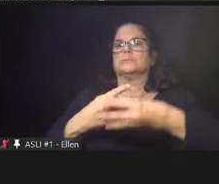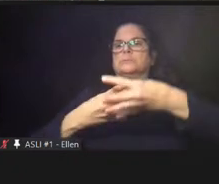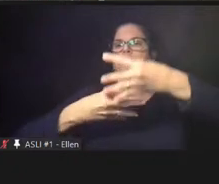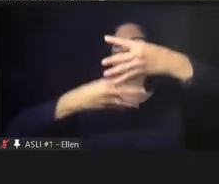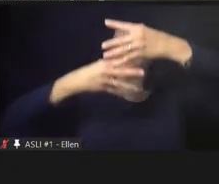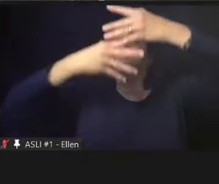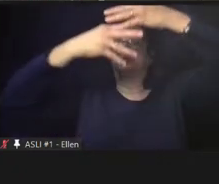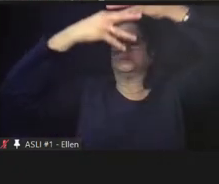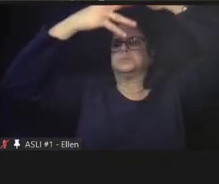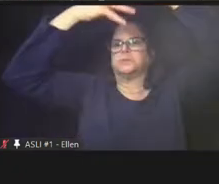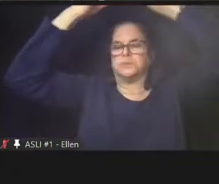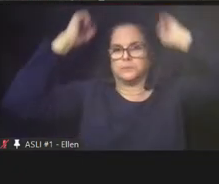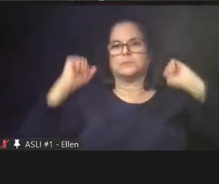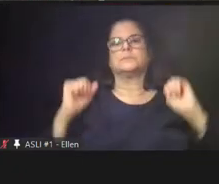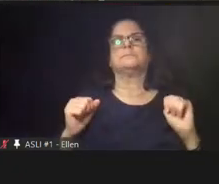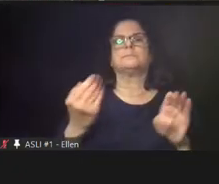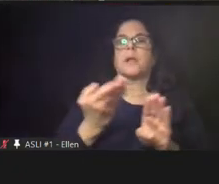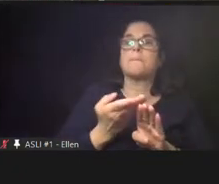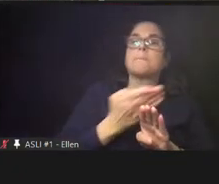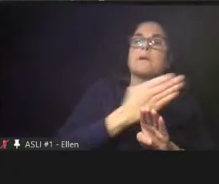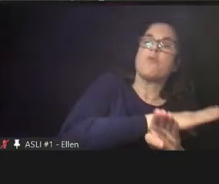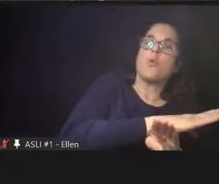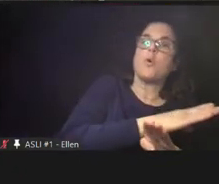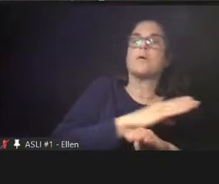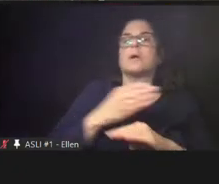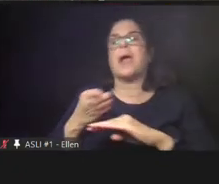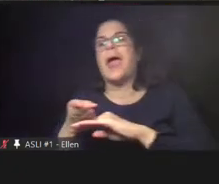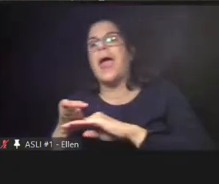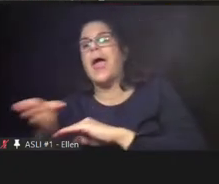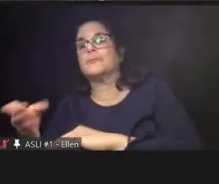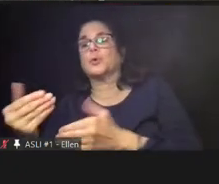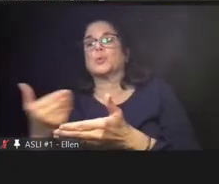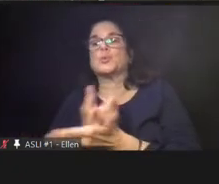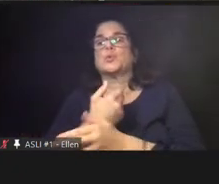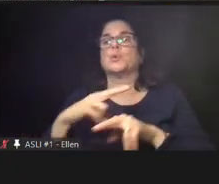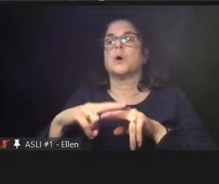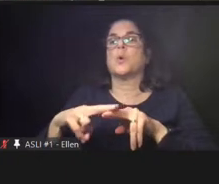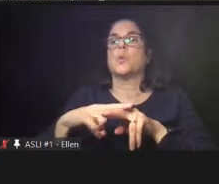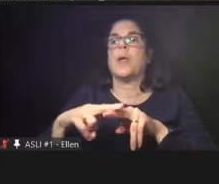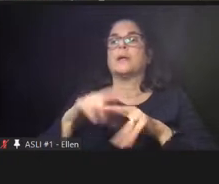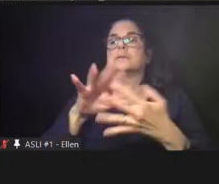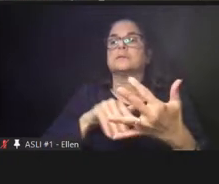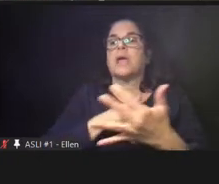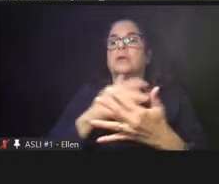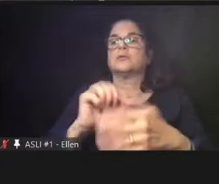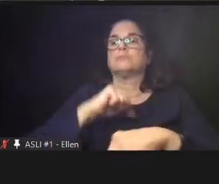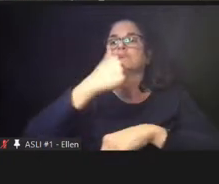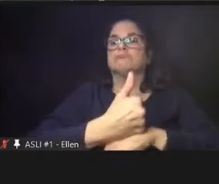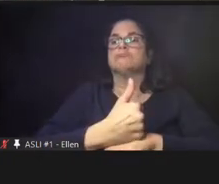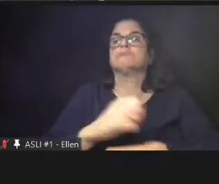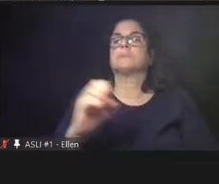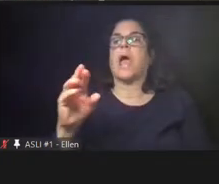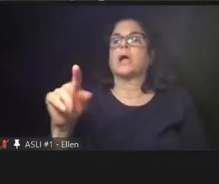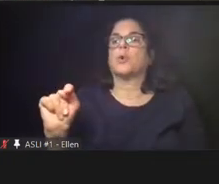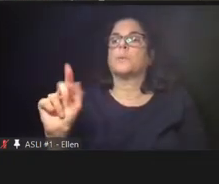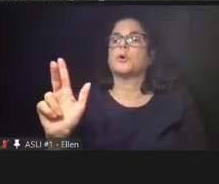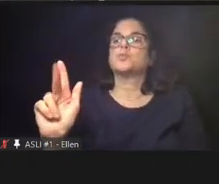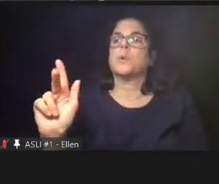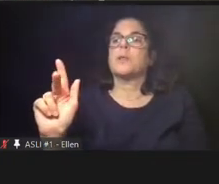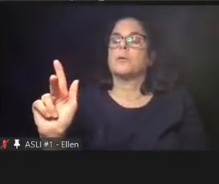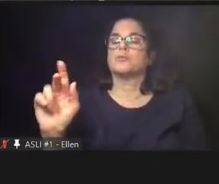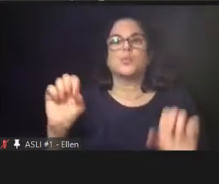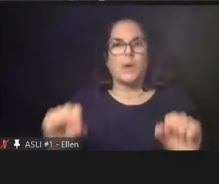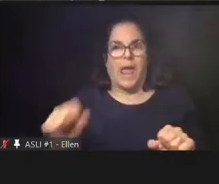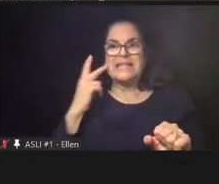dives into a before and after analysis of the new rail schedule implemented on October 23rd, and it allows riders to track